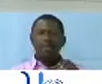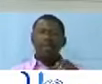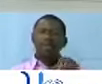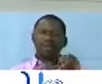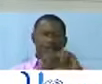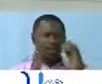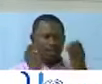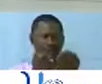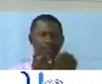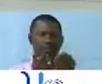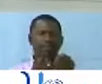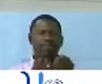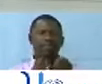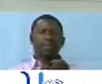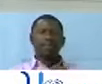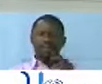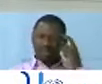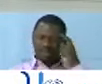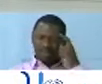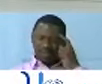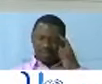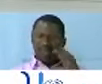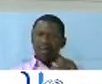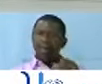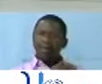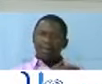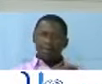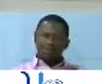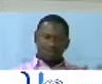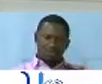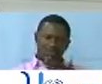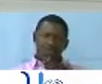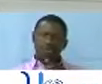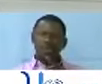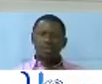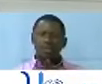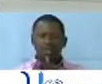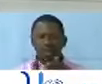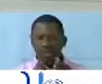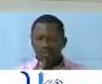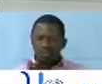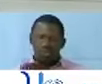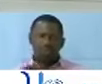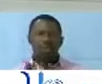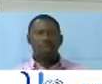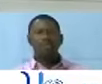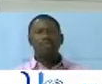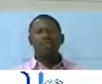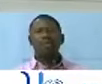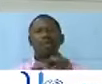and negotiate with the executive so that they will not charge or they will drop charges.